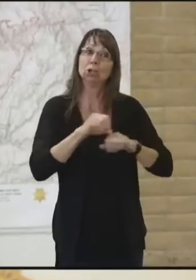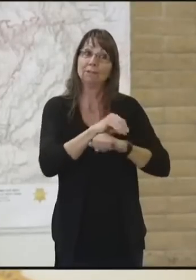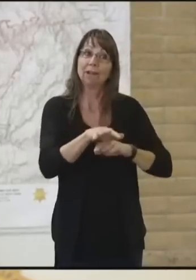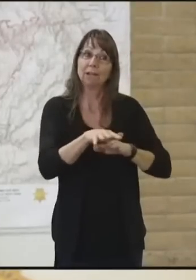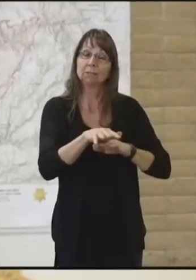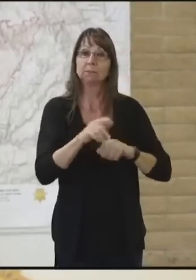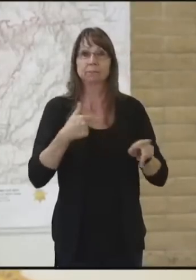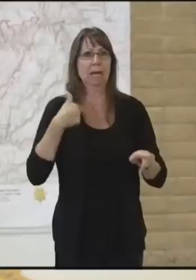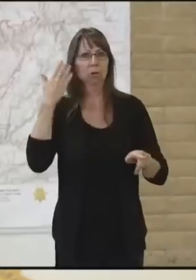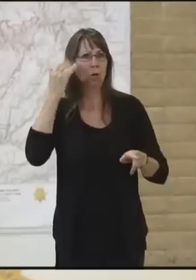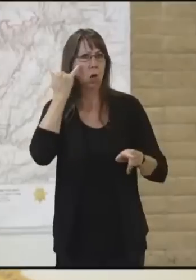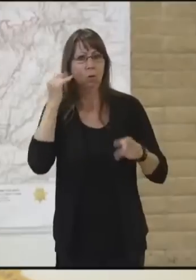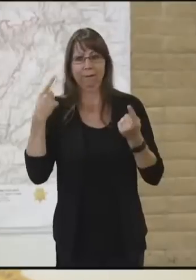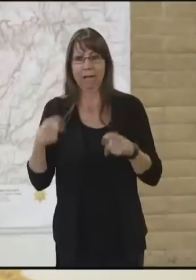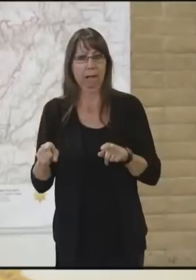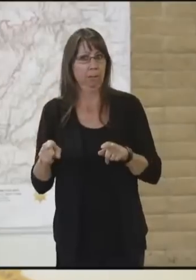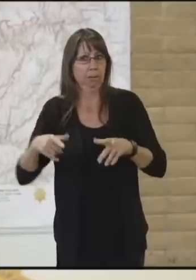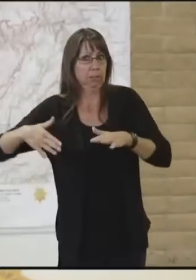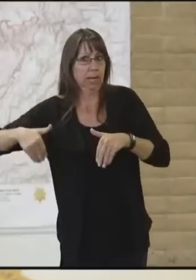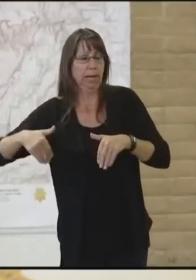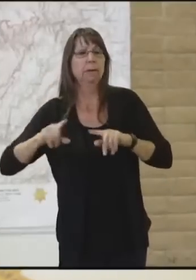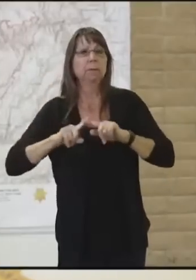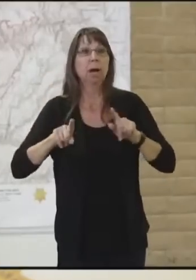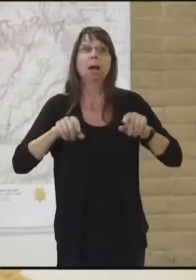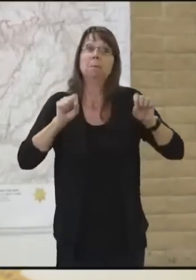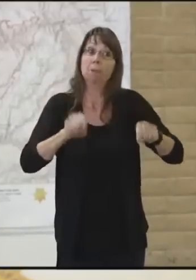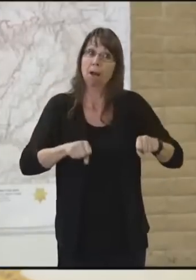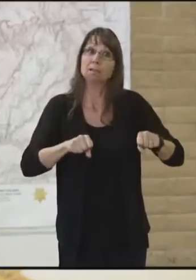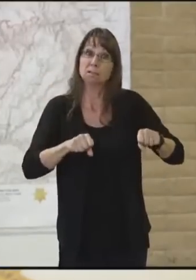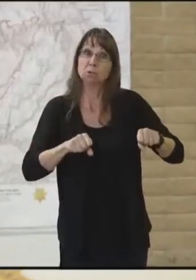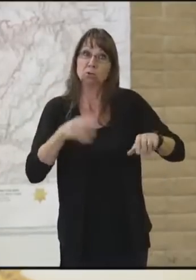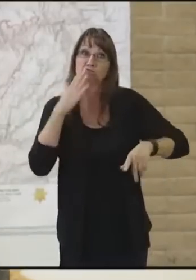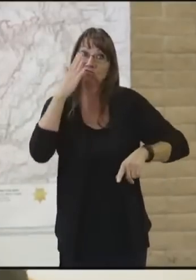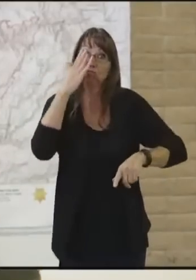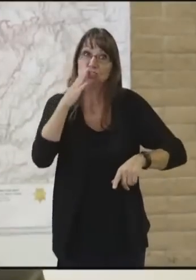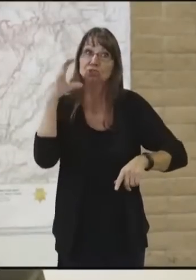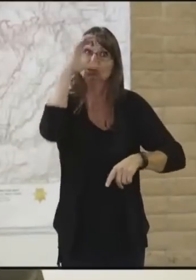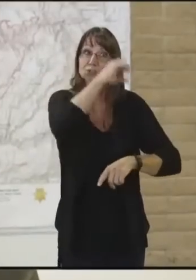occurred here for sure? No. But in general, it could.